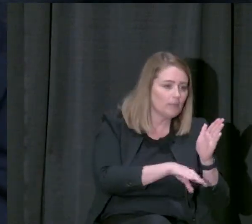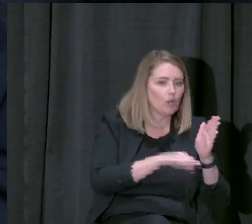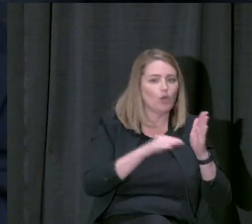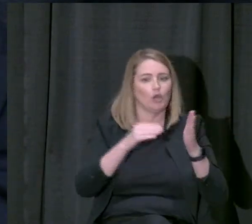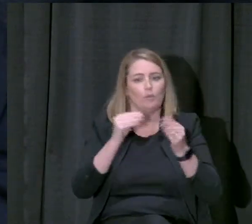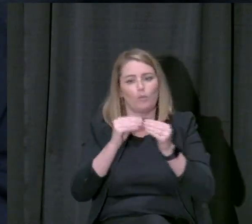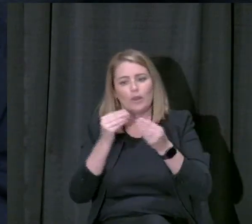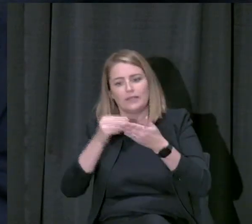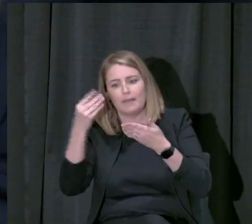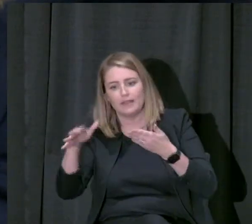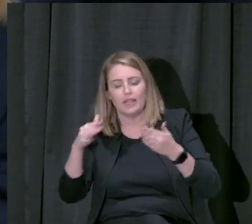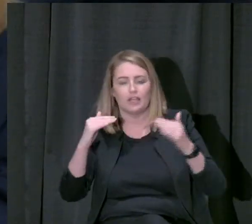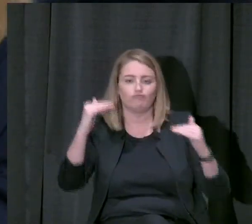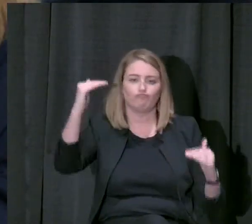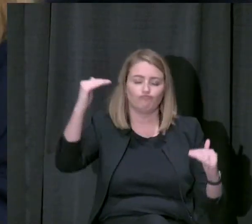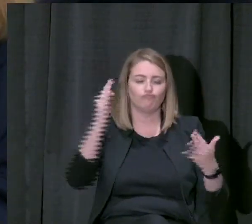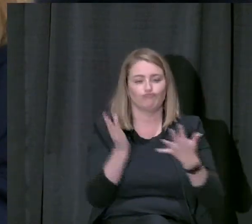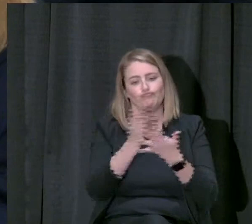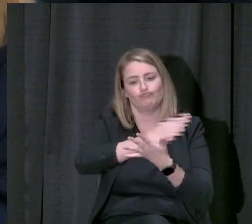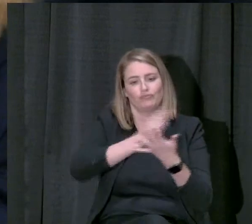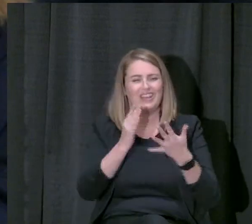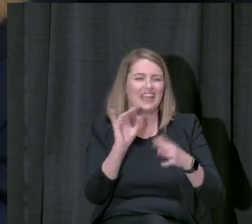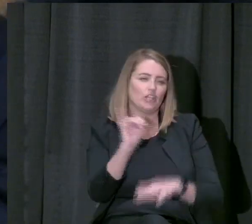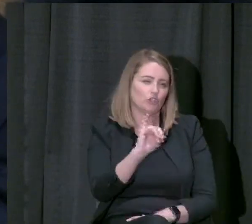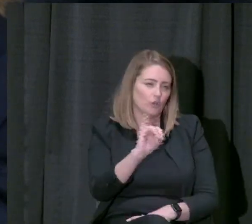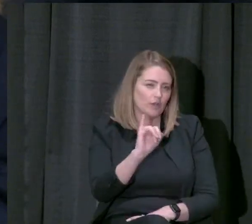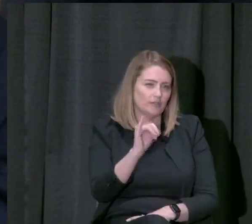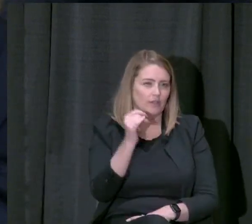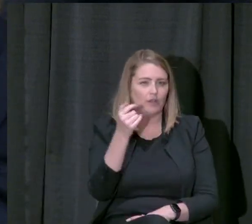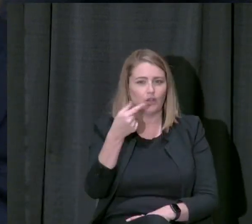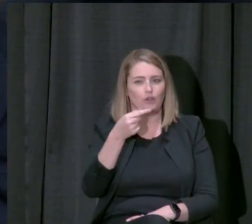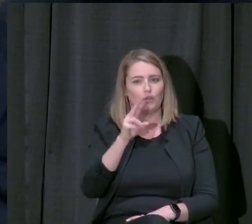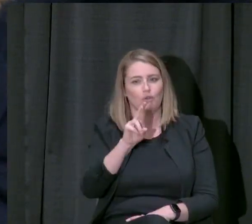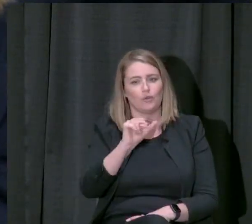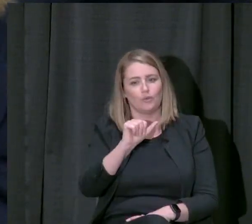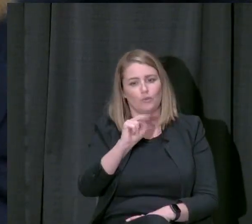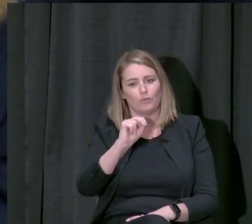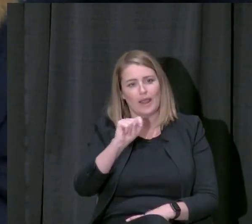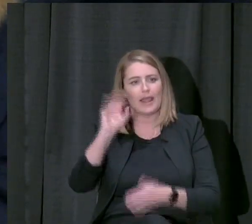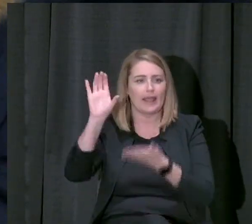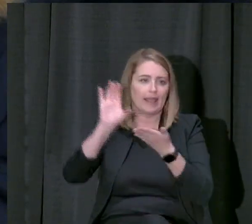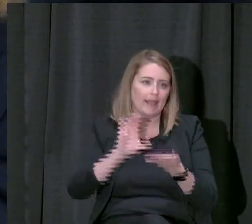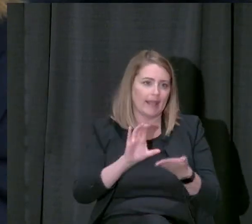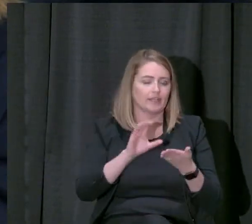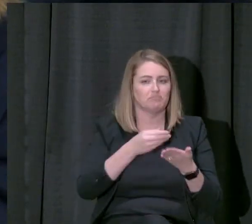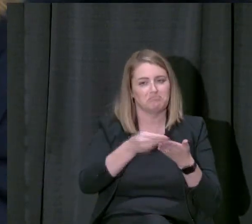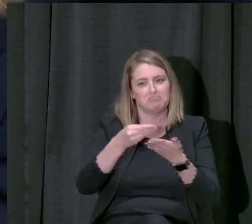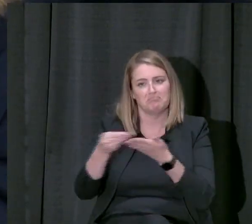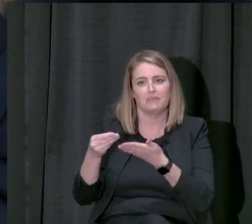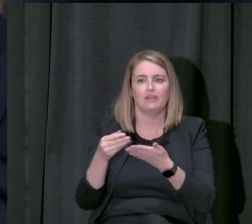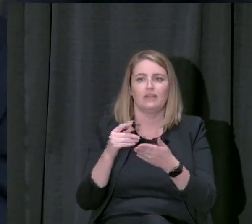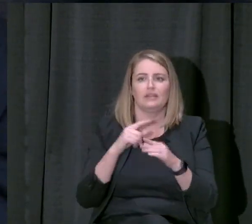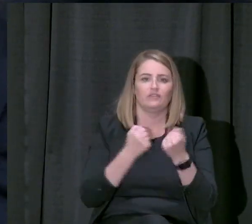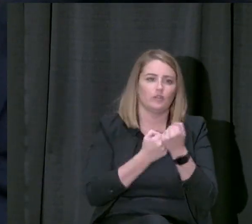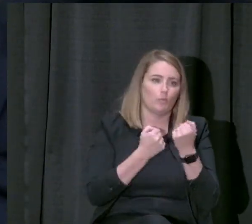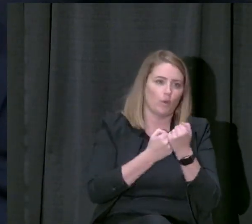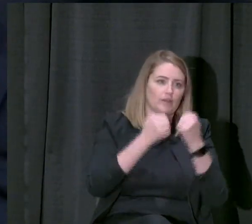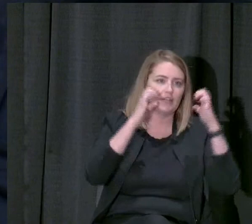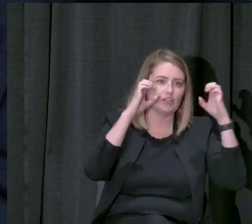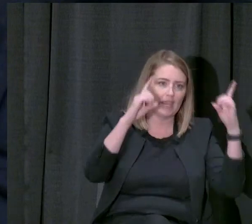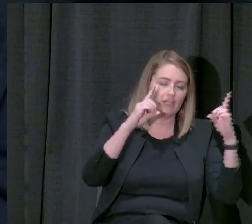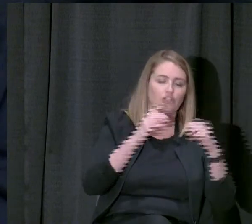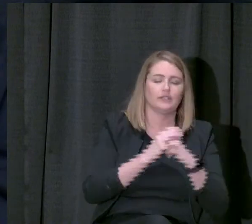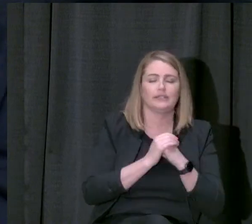some markets around insurance or grants or, work supported and study supported, education supported